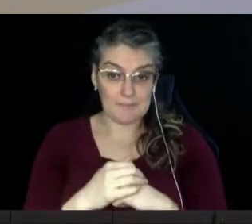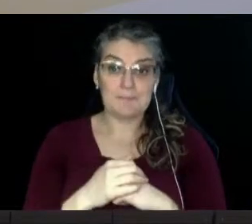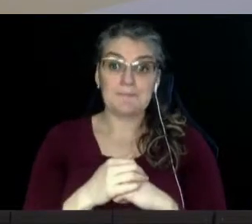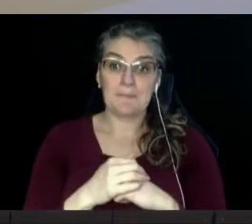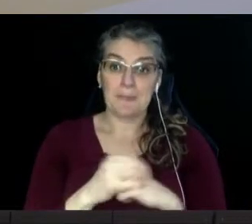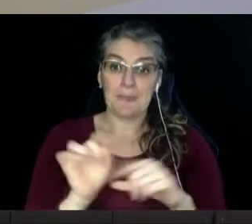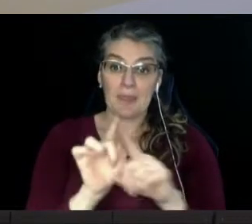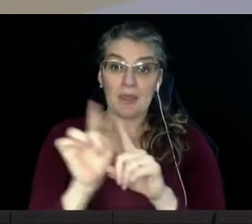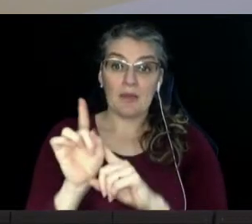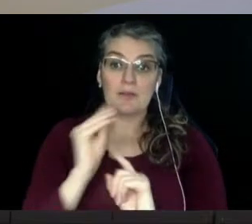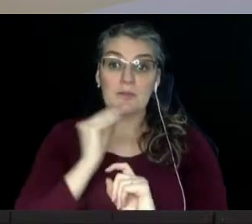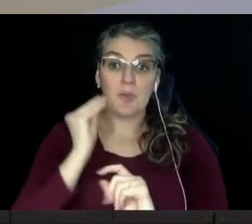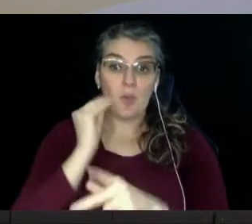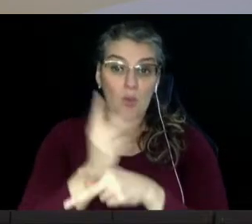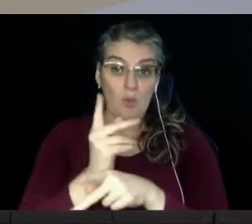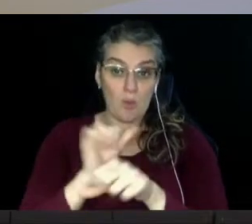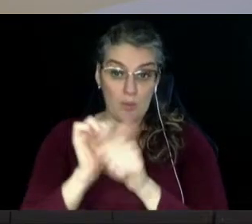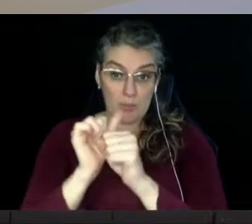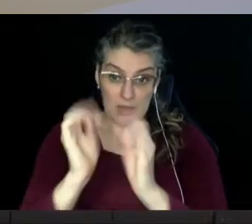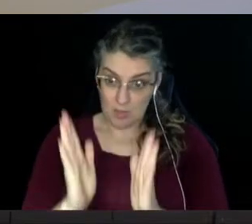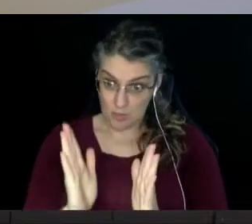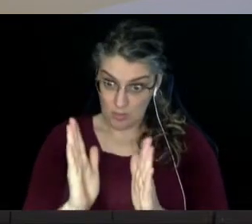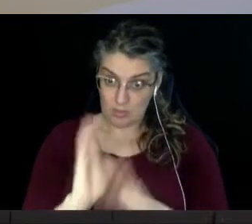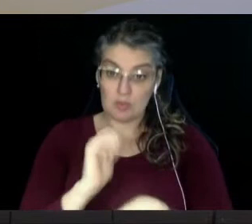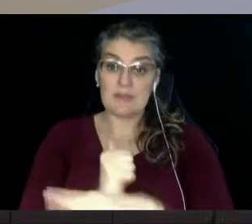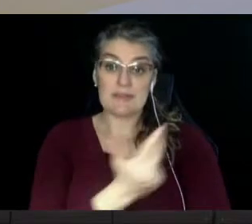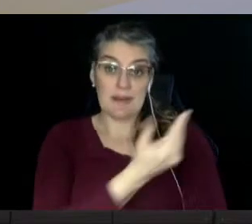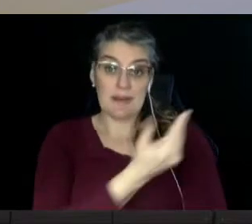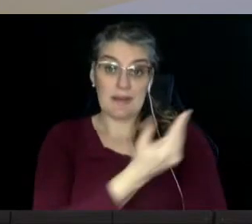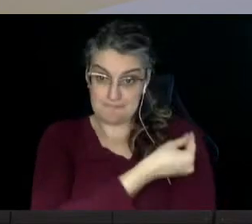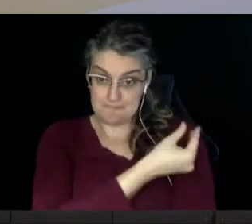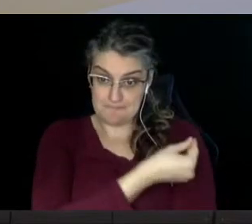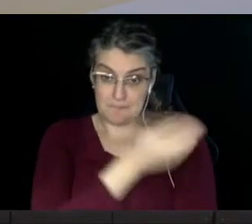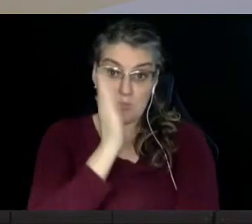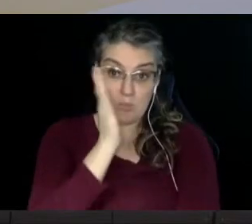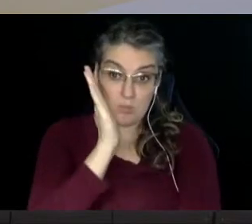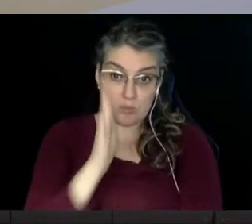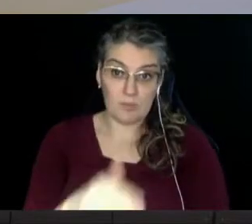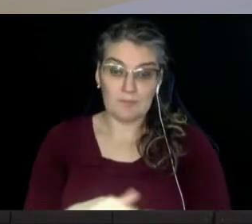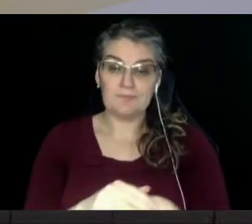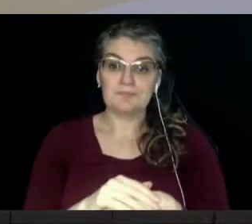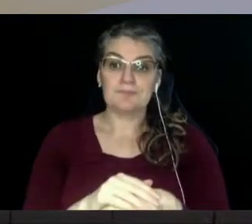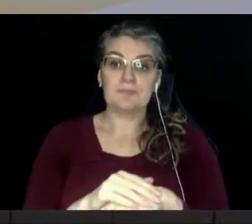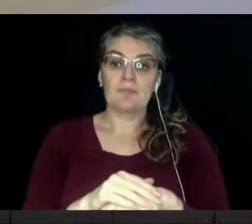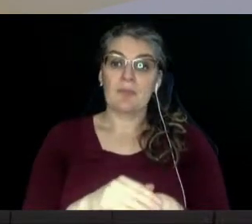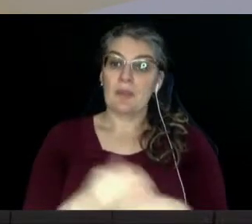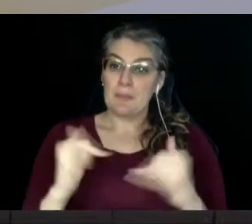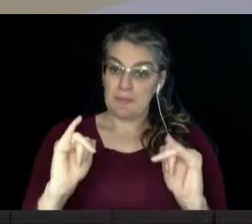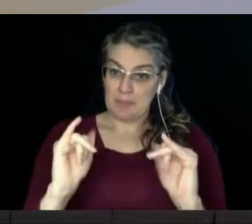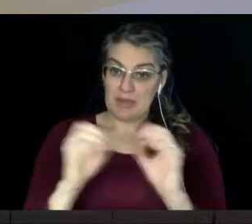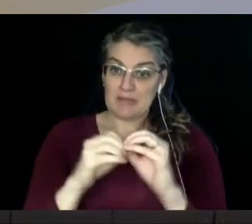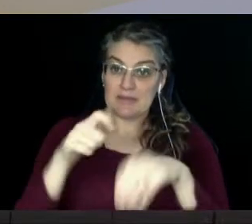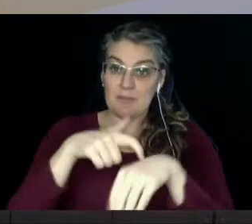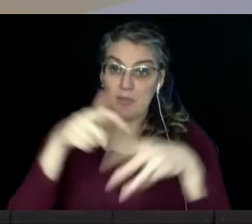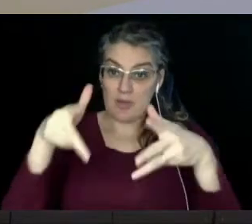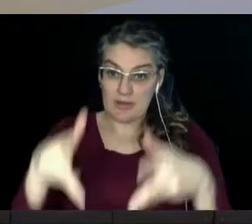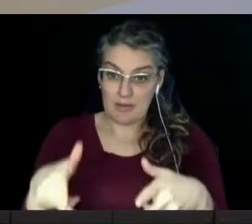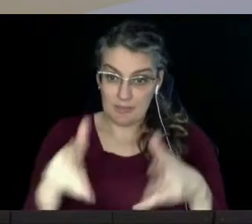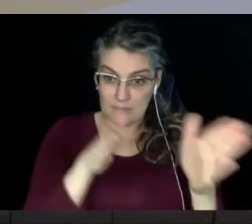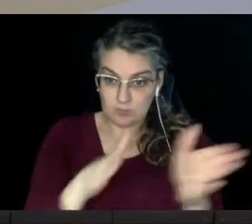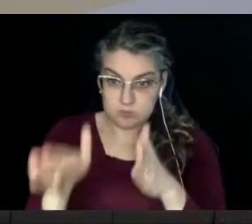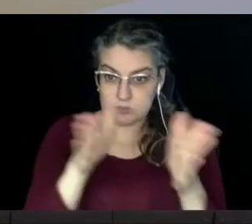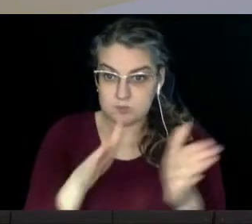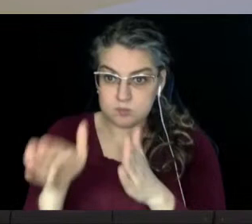individuals. As I mentioned, we need time to roll out our vaccine plan. There will be enough vaccine for everyone